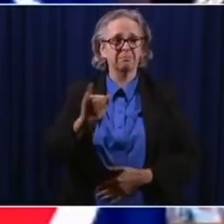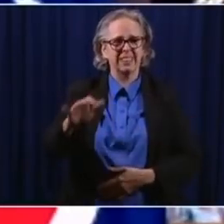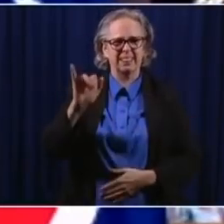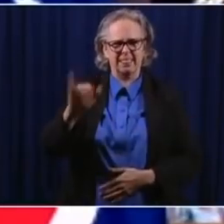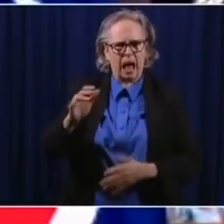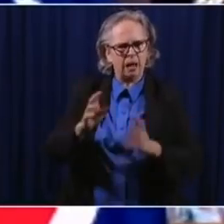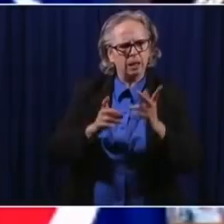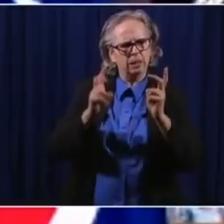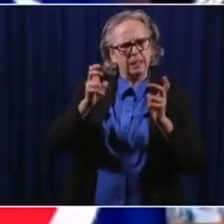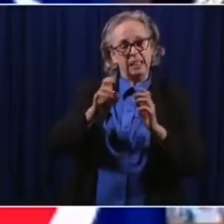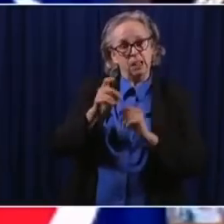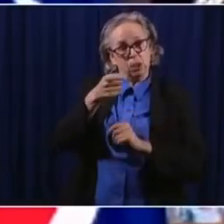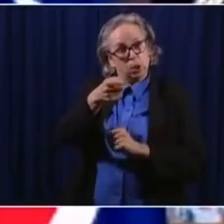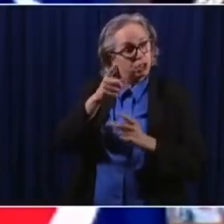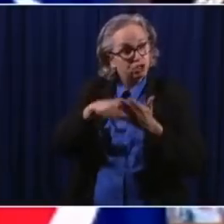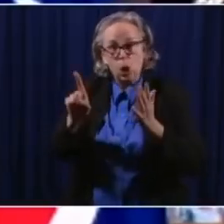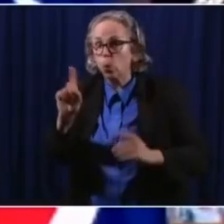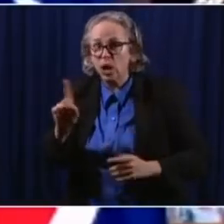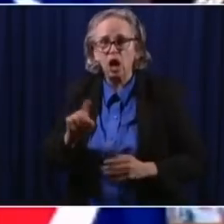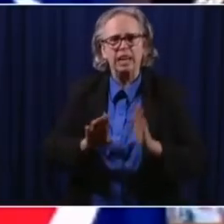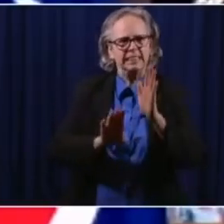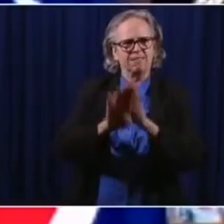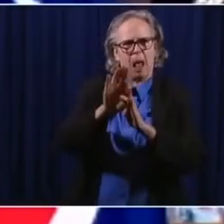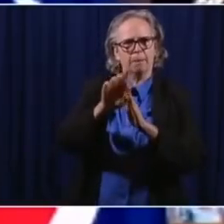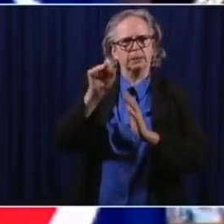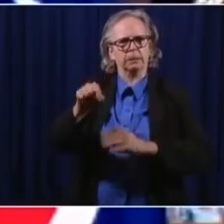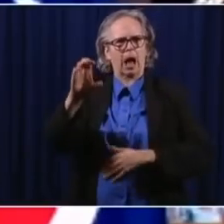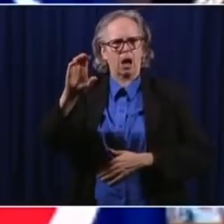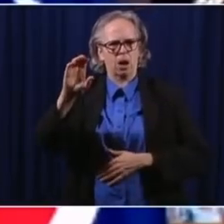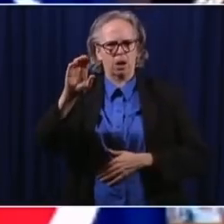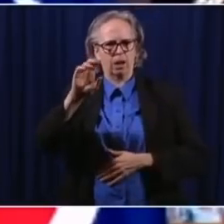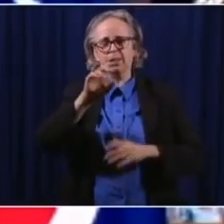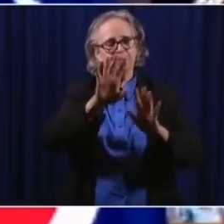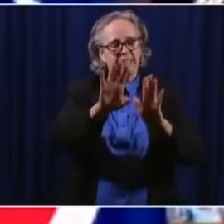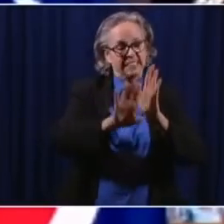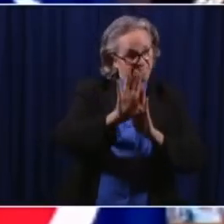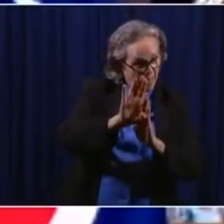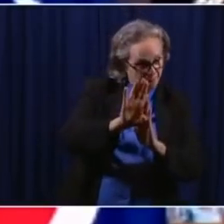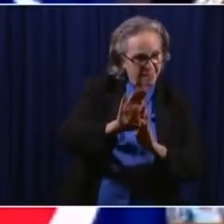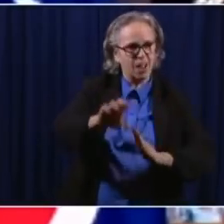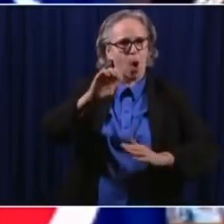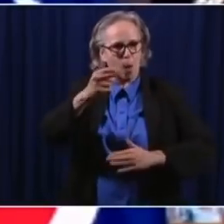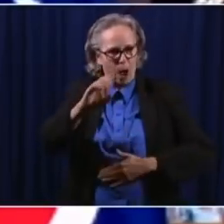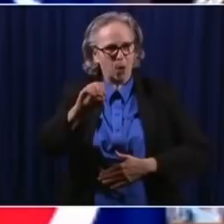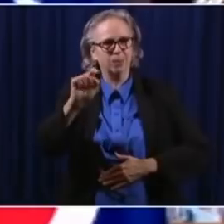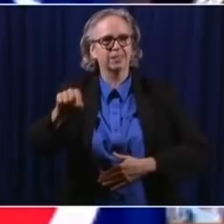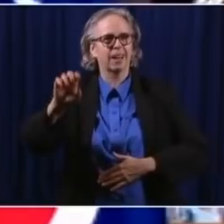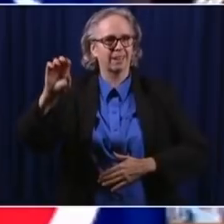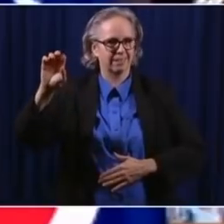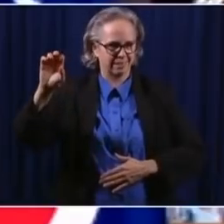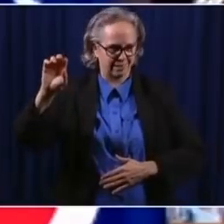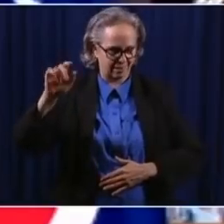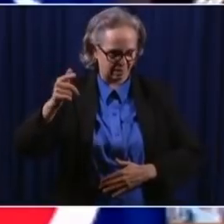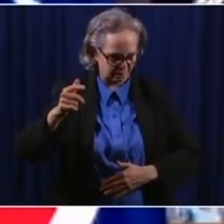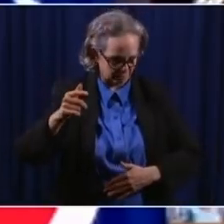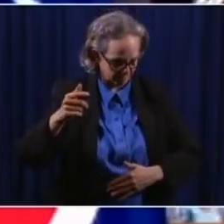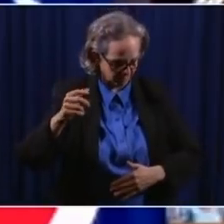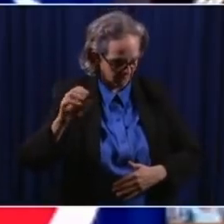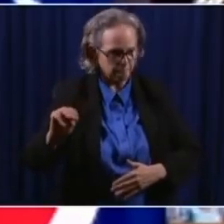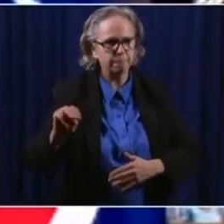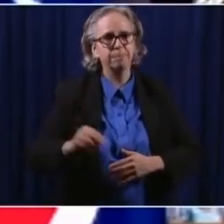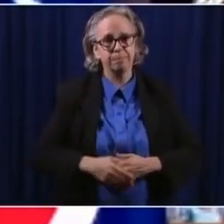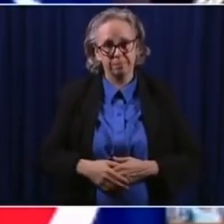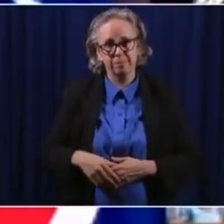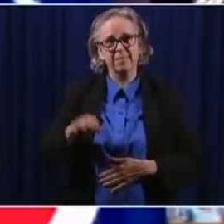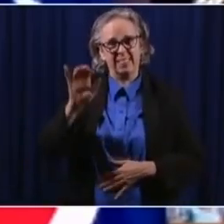this out on social media to get businesses and students involved. A little update also on antibody